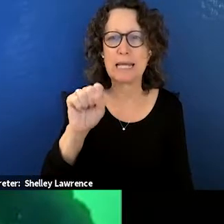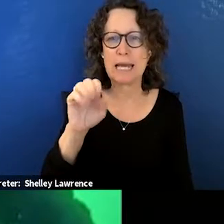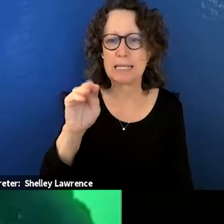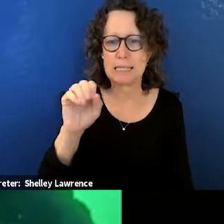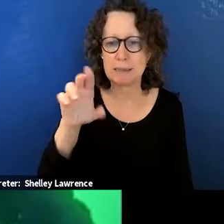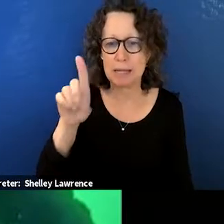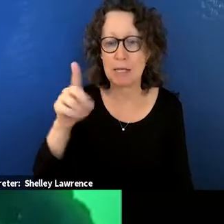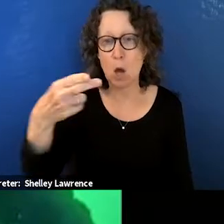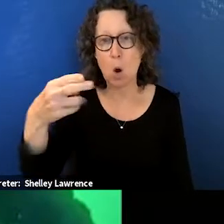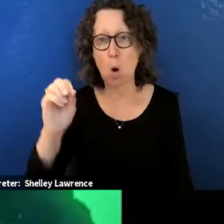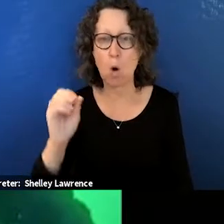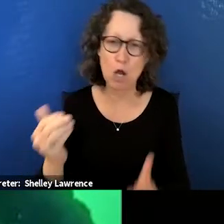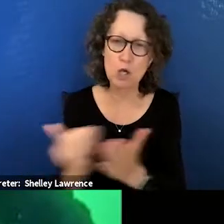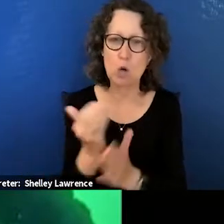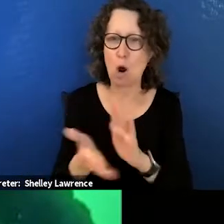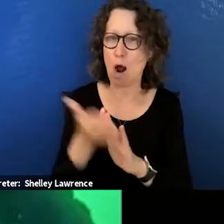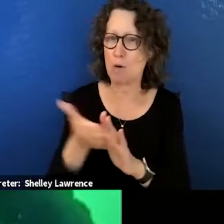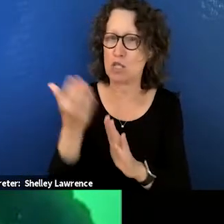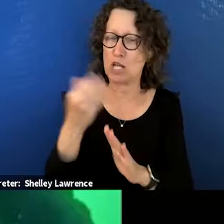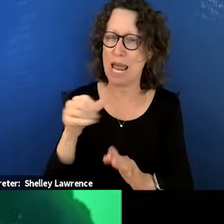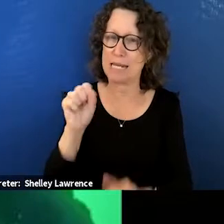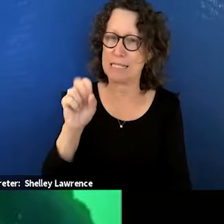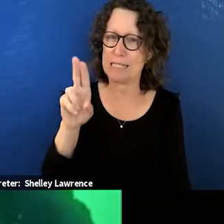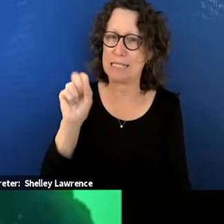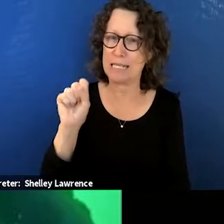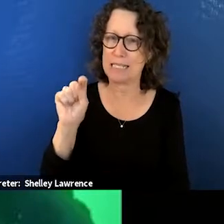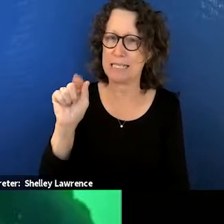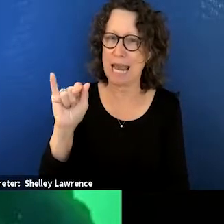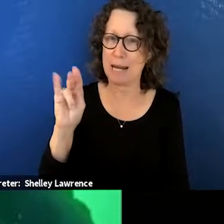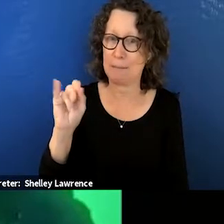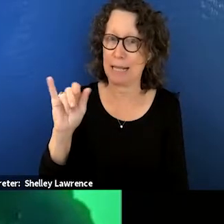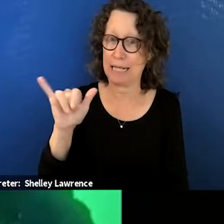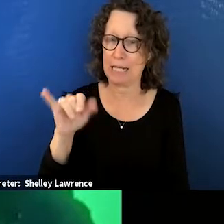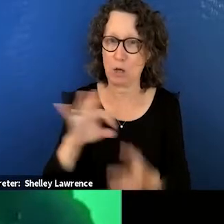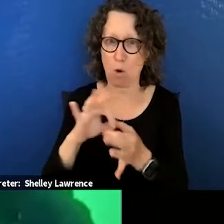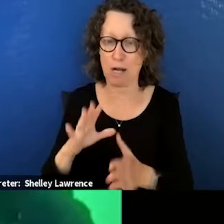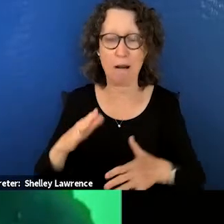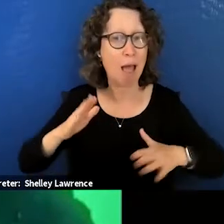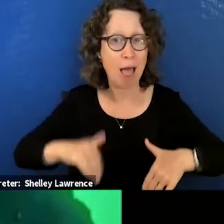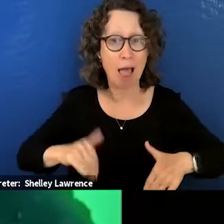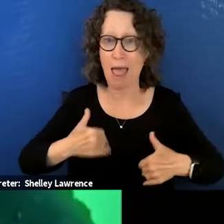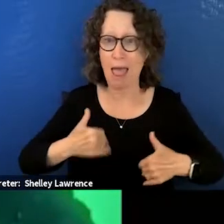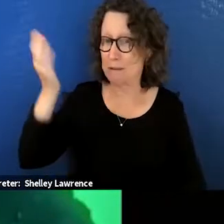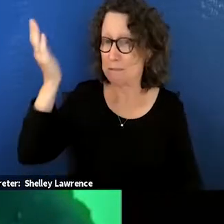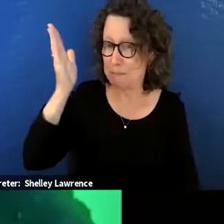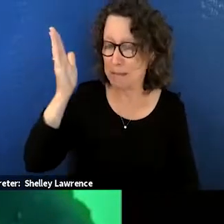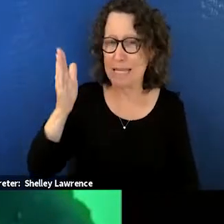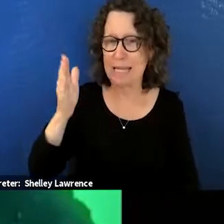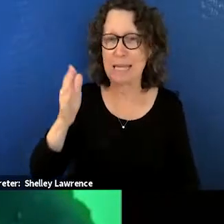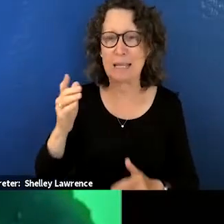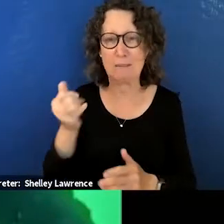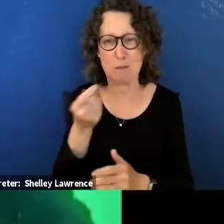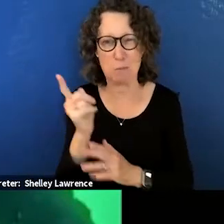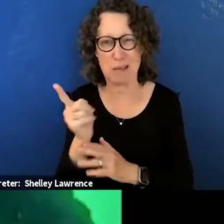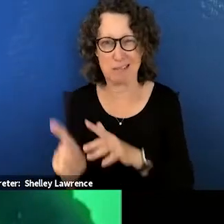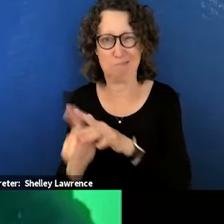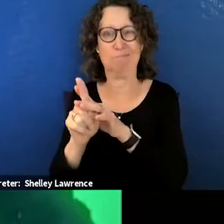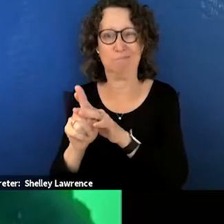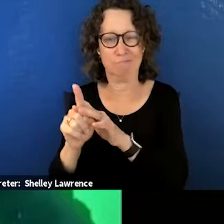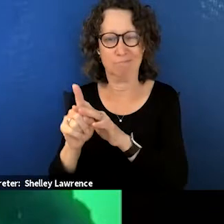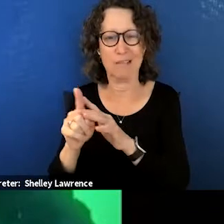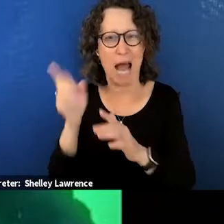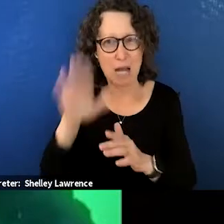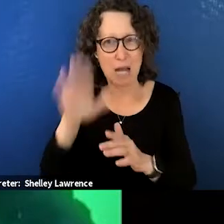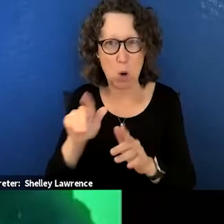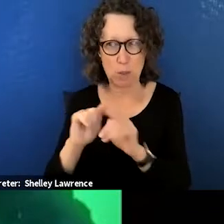our new Operations and Sustainability Coordinator. We have not had a chance to have him speak. He'll go on in a few minutes. I know this team is getting